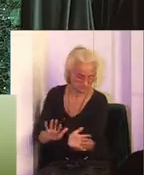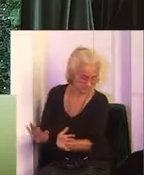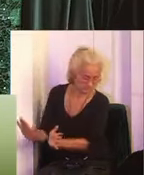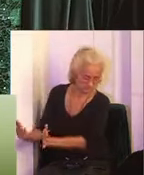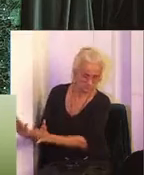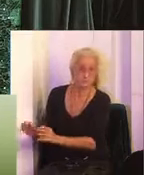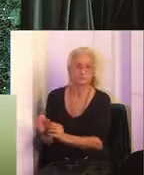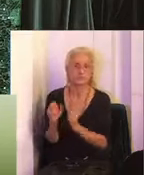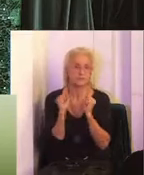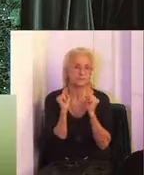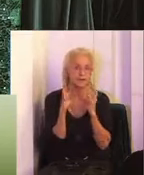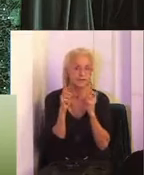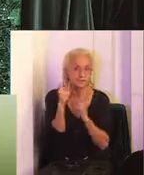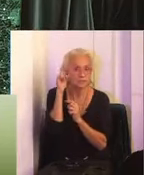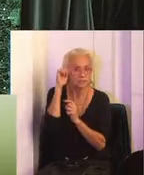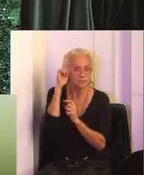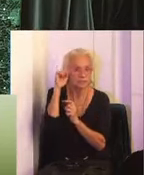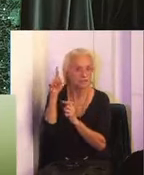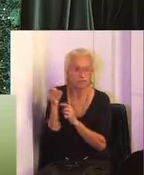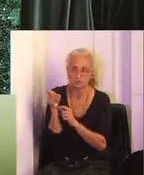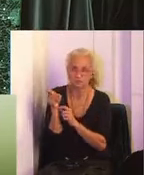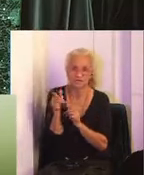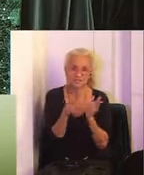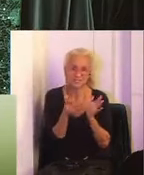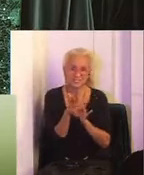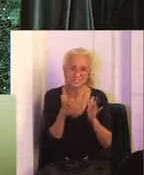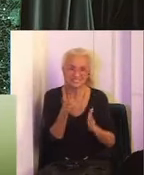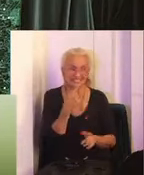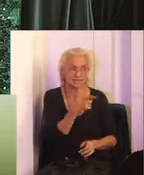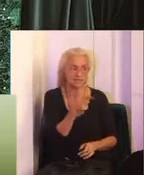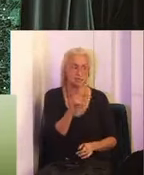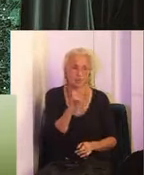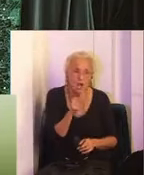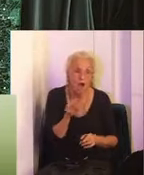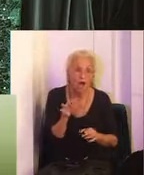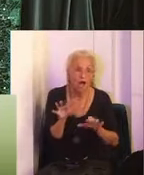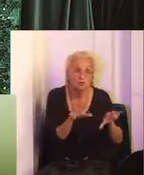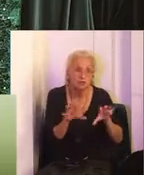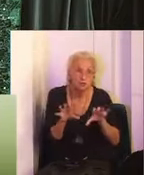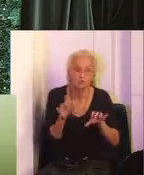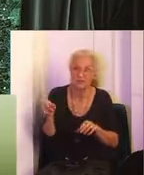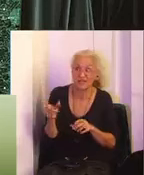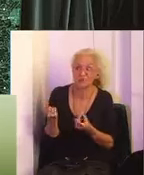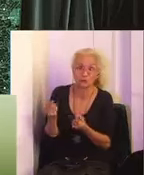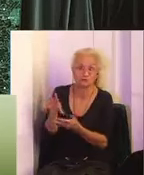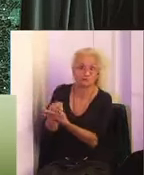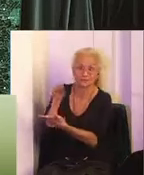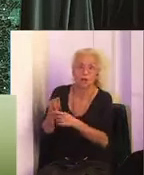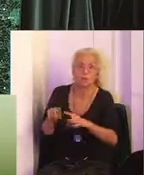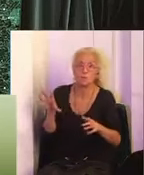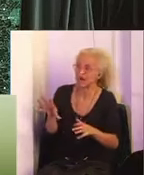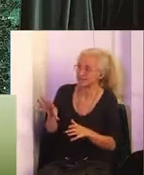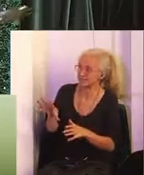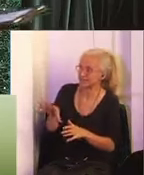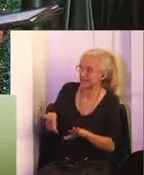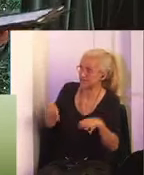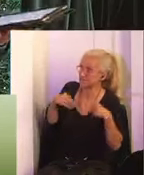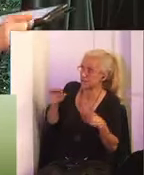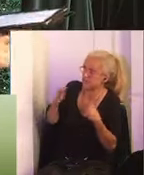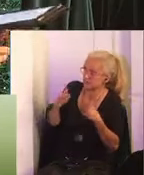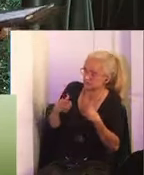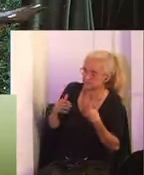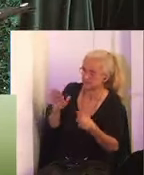But are amazingly clever. And Jesus says, don't do what they're doing, but take the lesson and turn it into